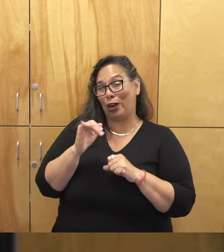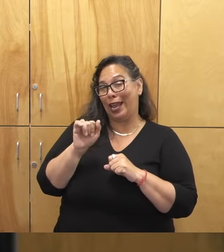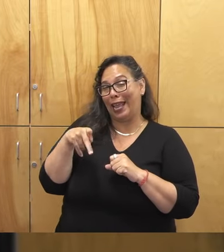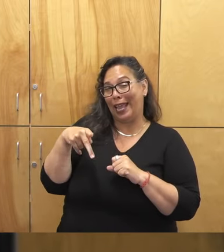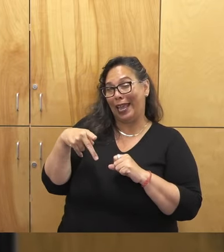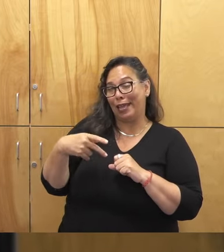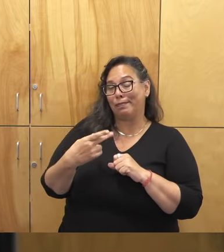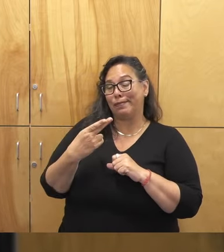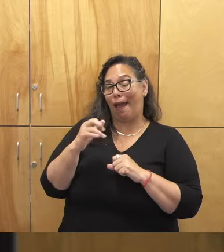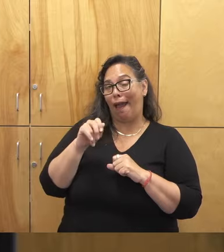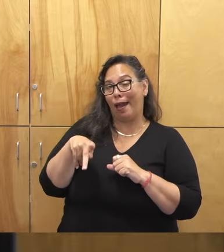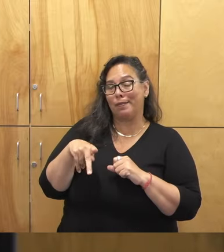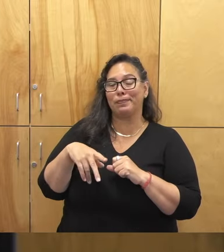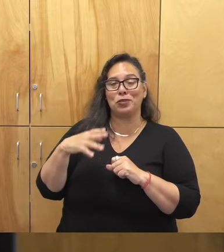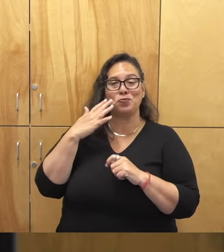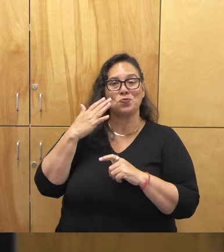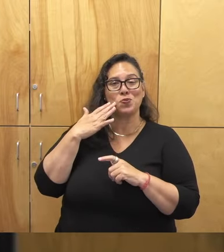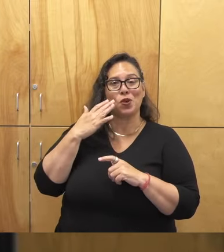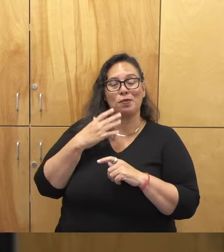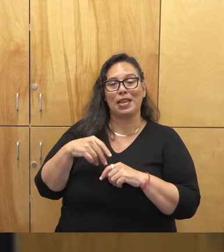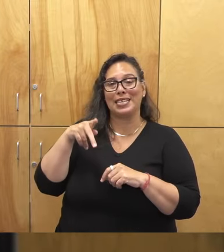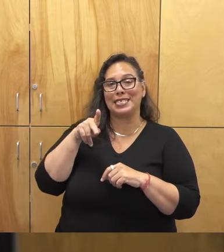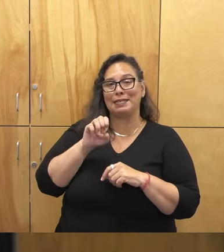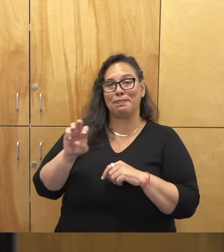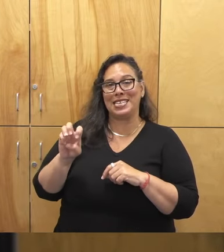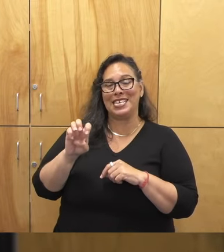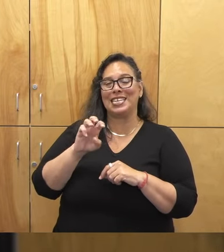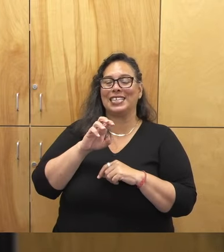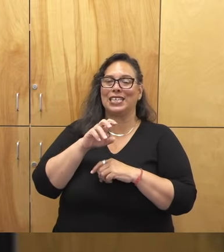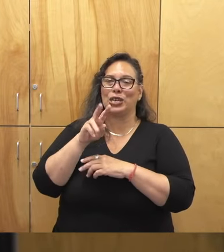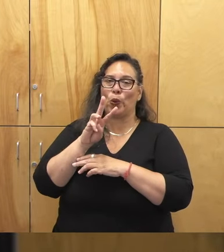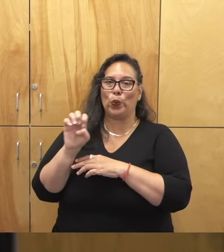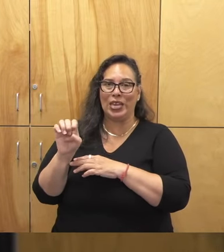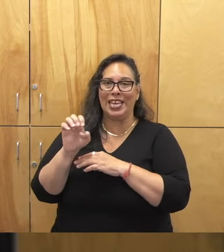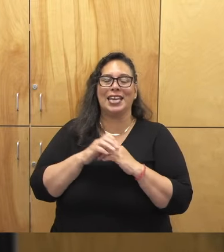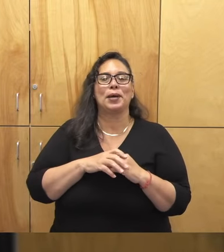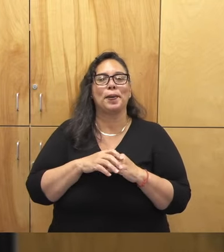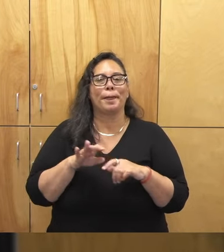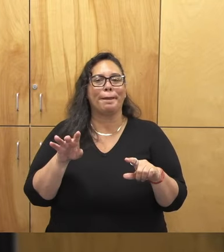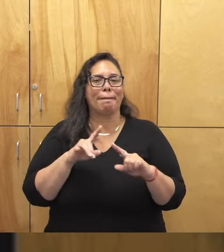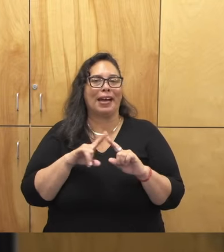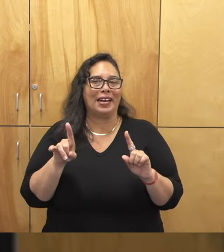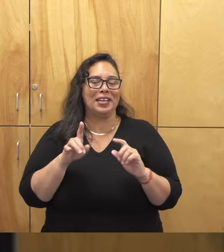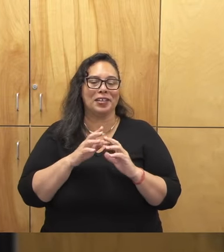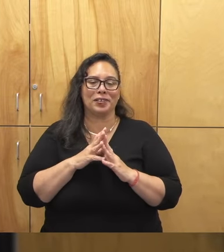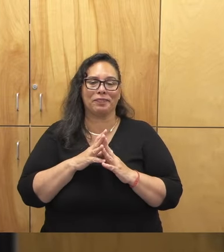as Pee Wee, but but all things considered, they had